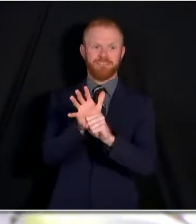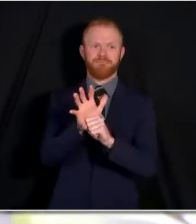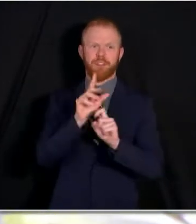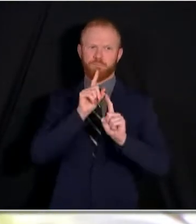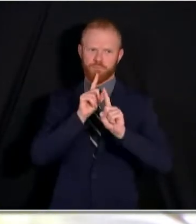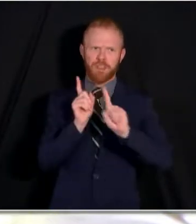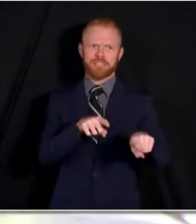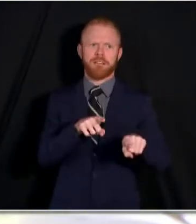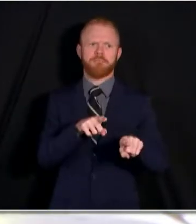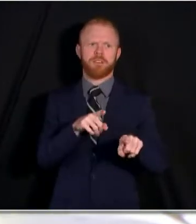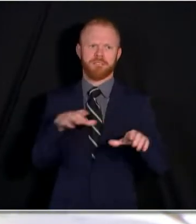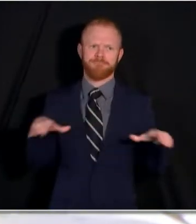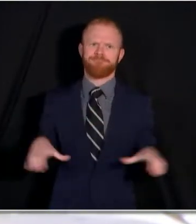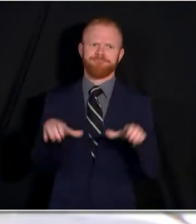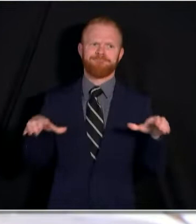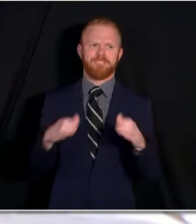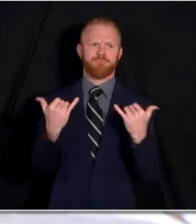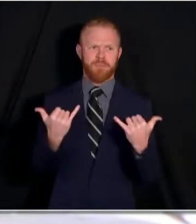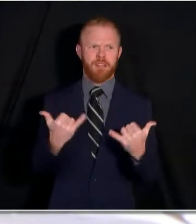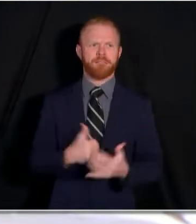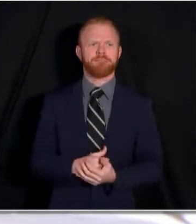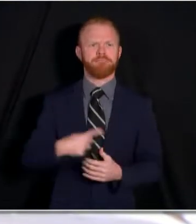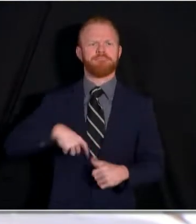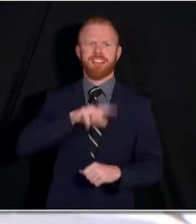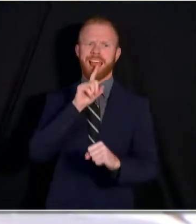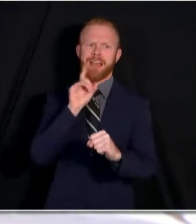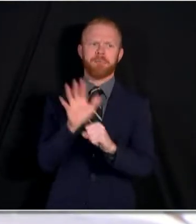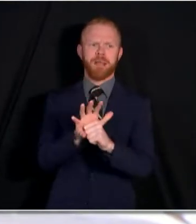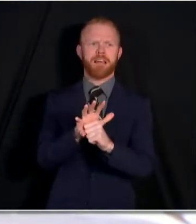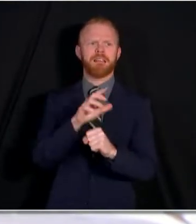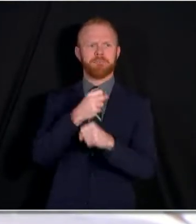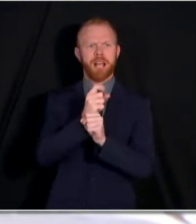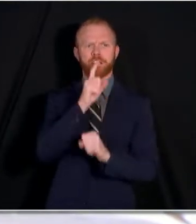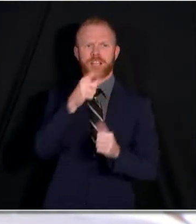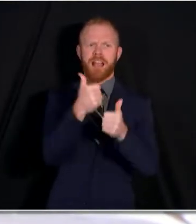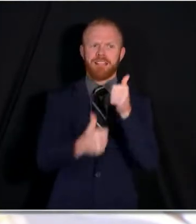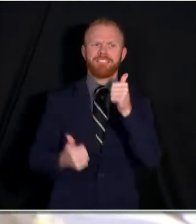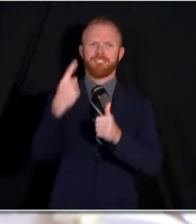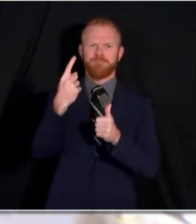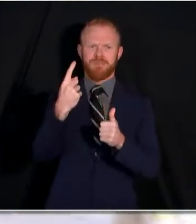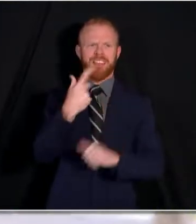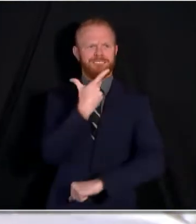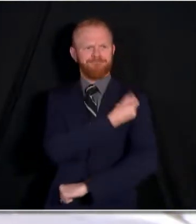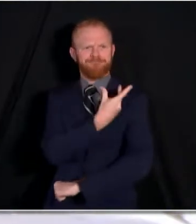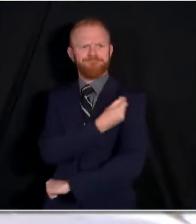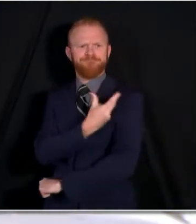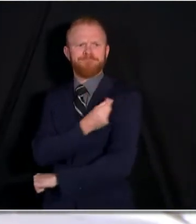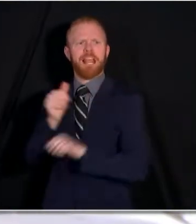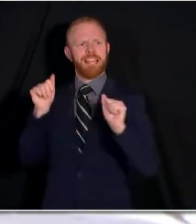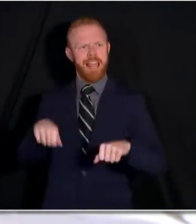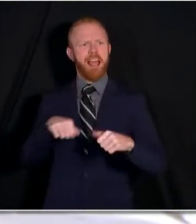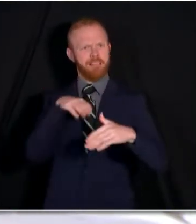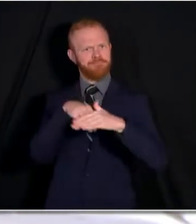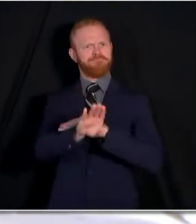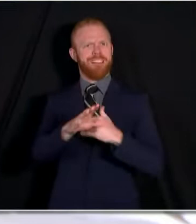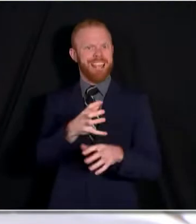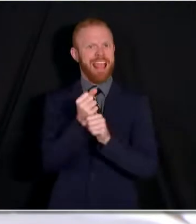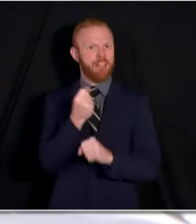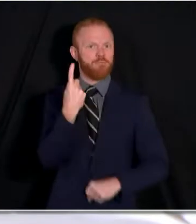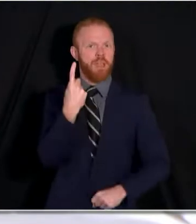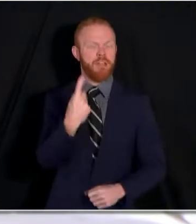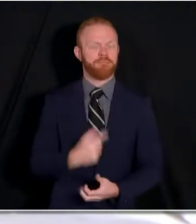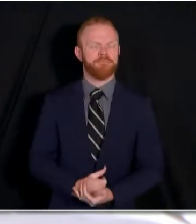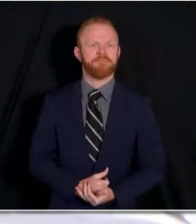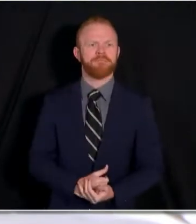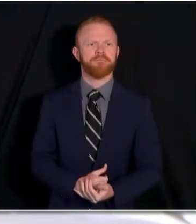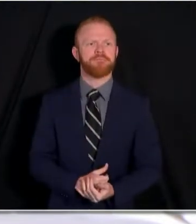today. We're committed to ensuring that everyone who wants a vaccine gets one. FEMA has been asked to partnership with